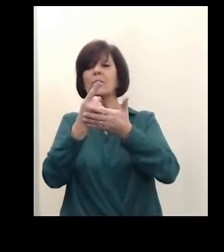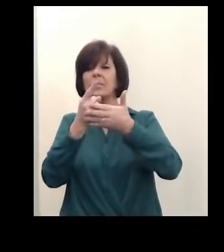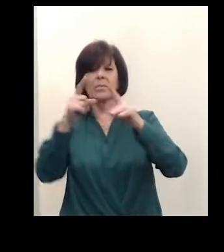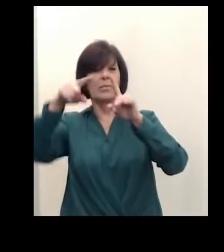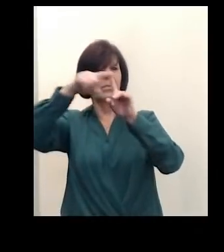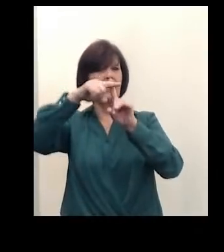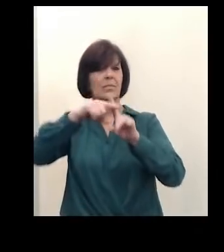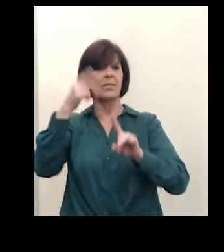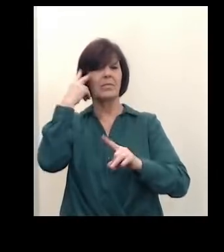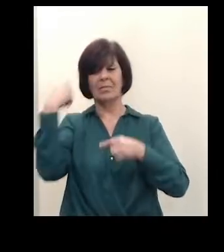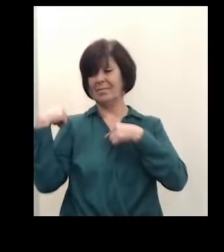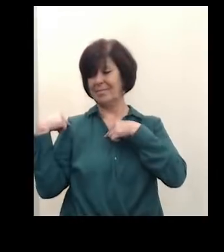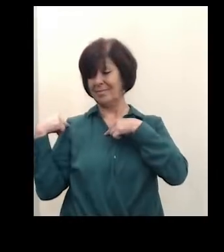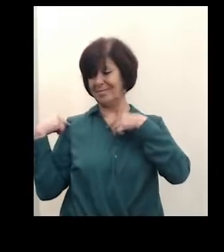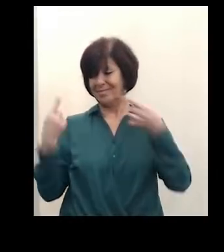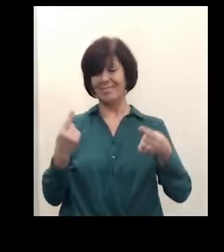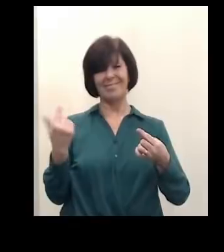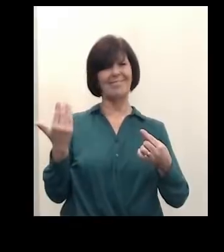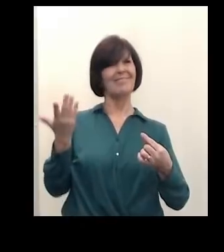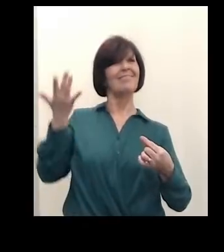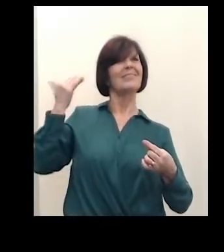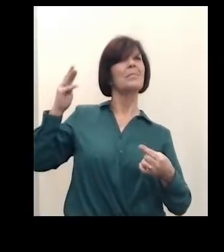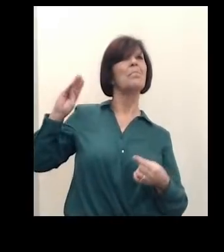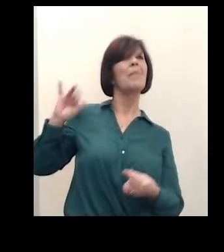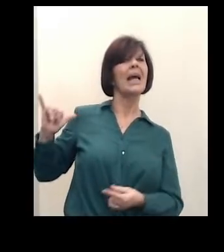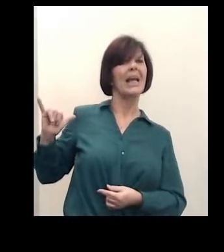seen since May of 2020.